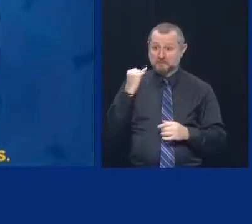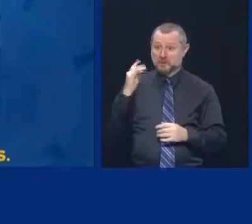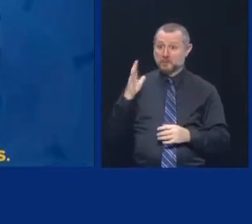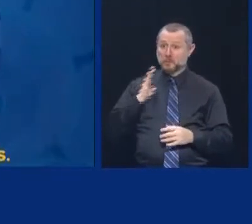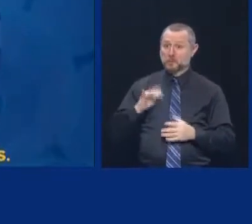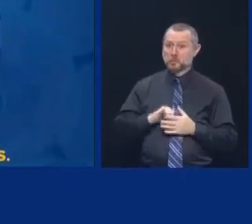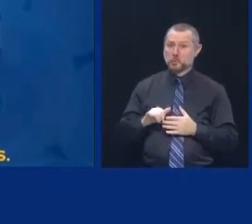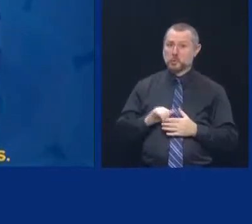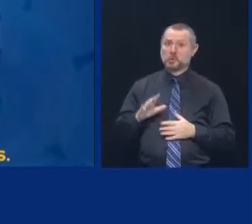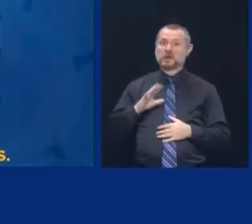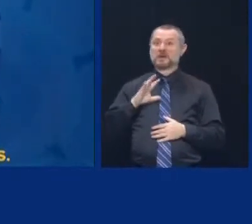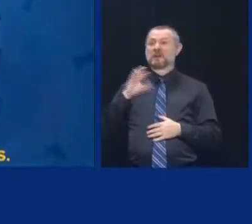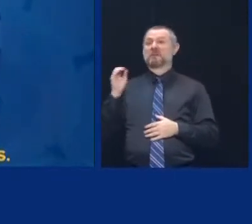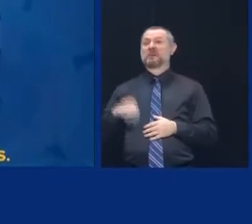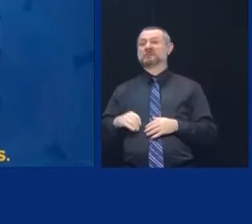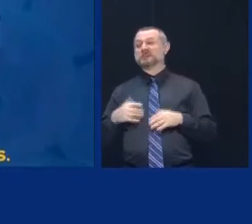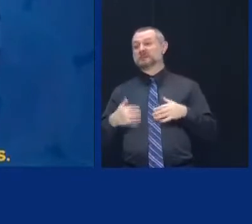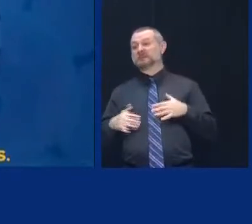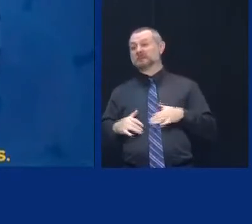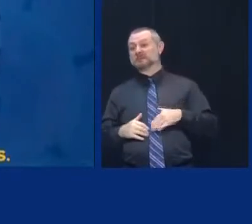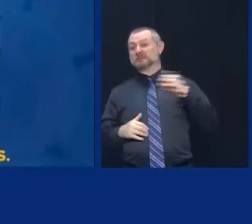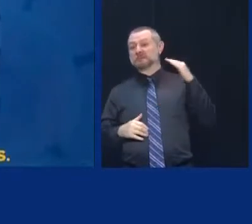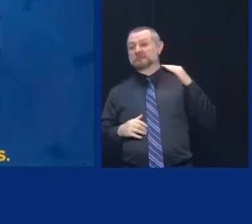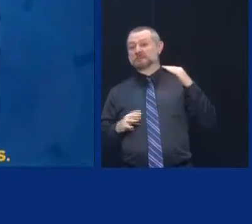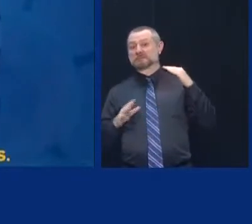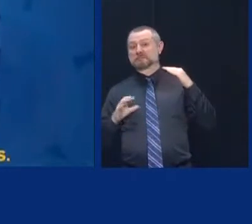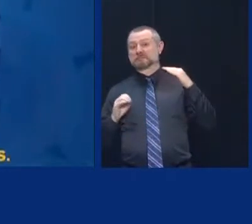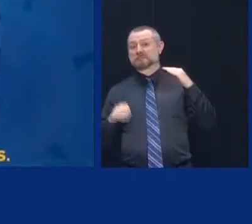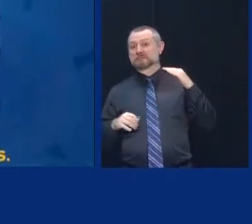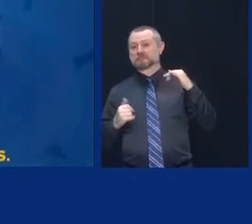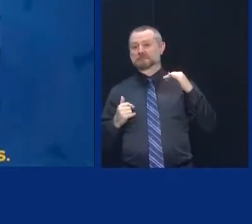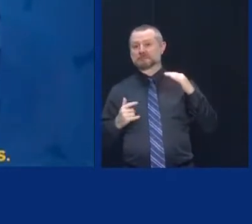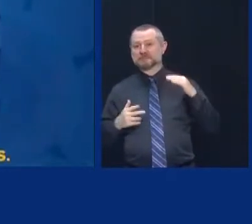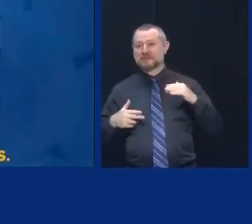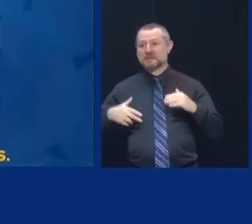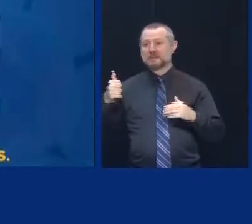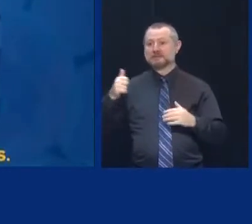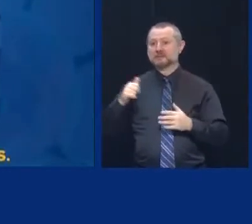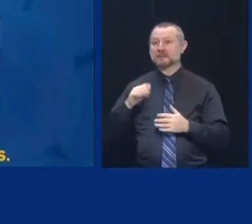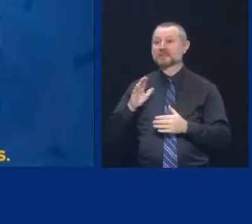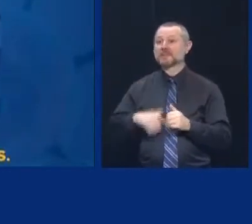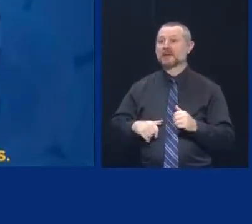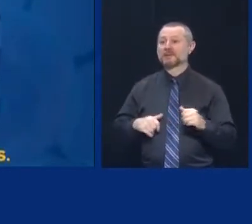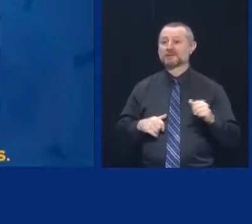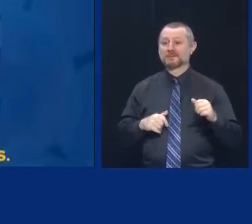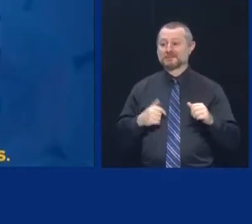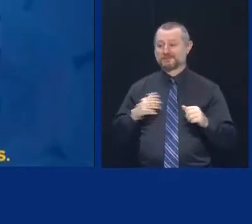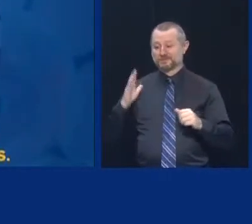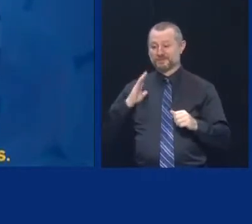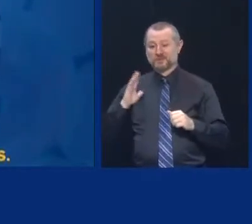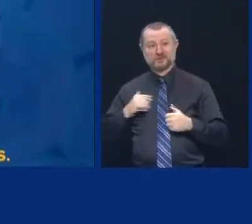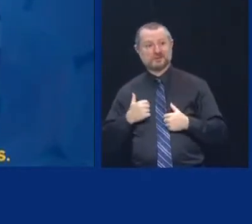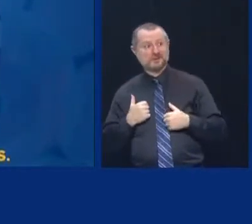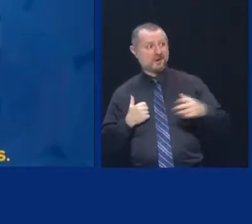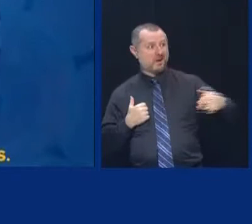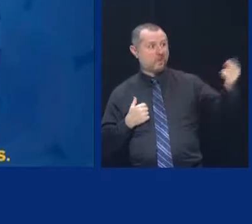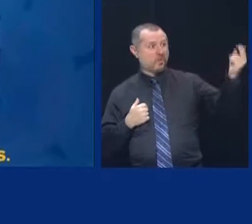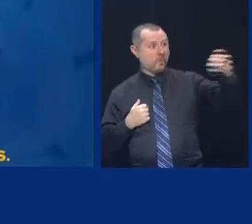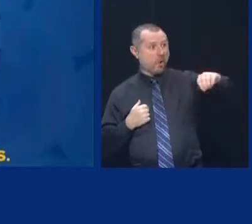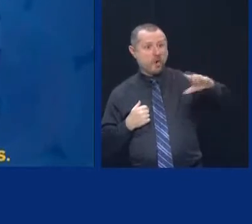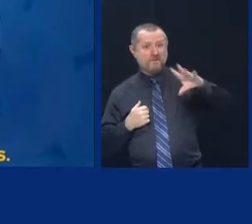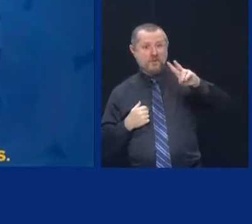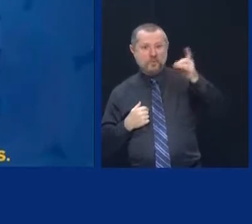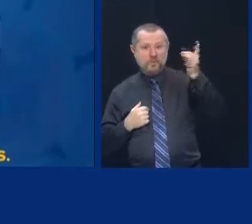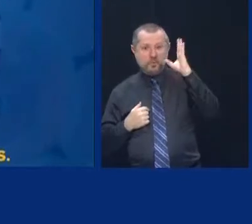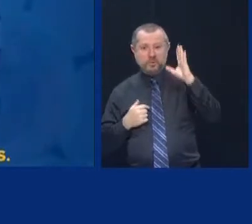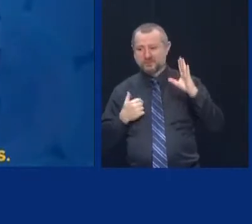are now higher than we were at our height. How incredible is that? And that's